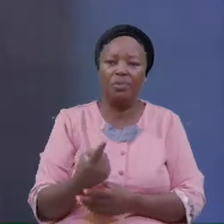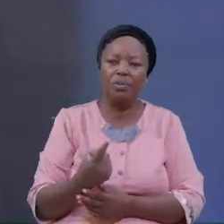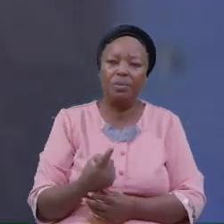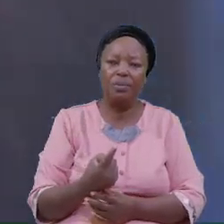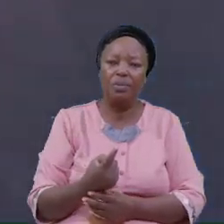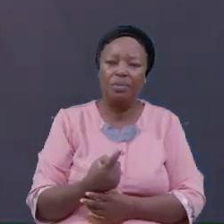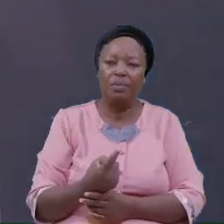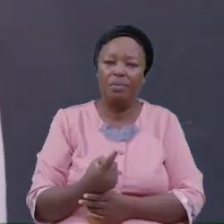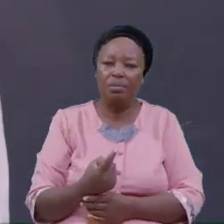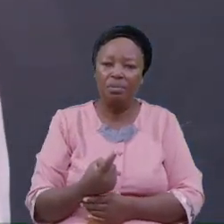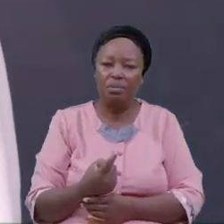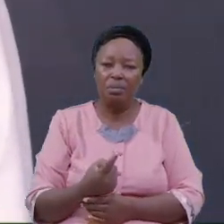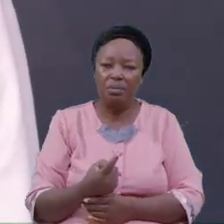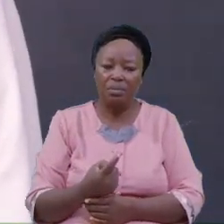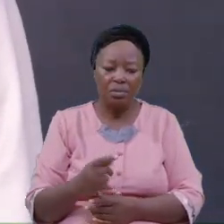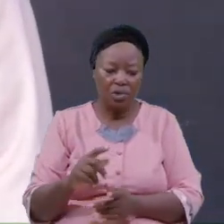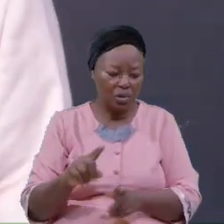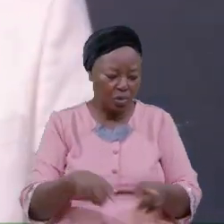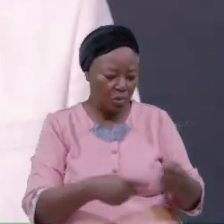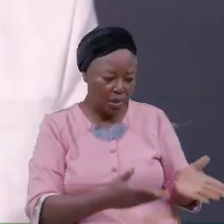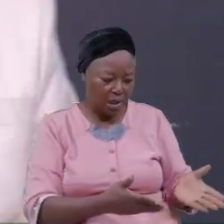He turned this way, Silas was with him.